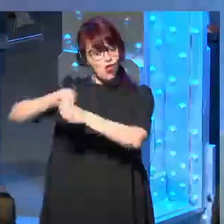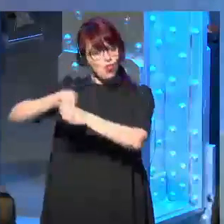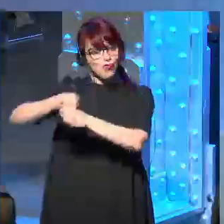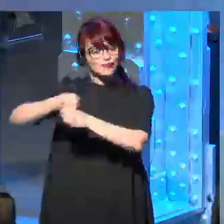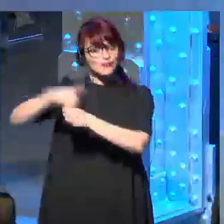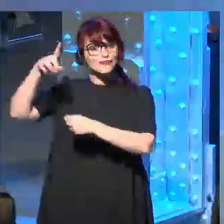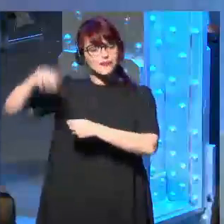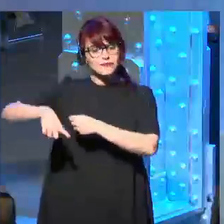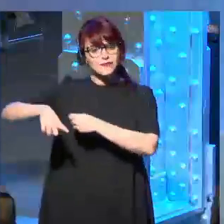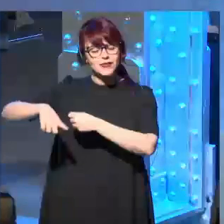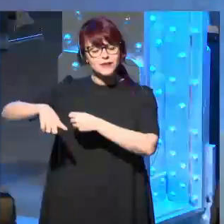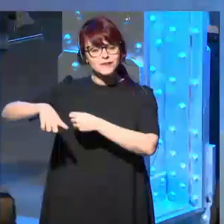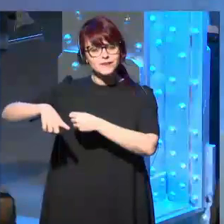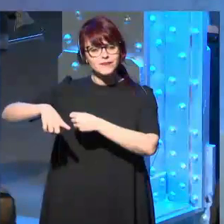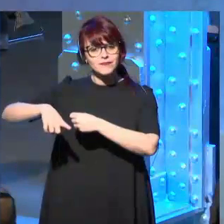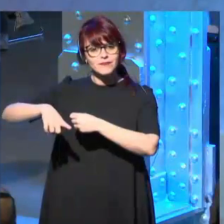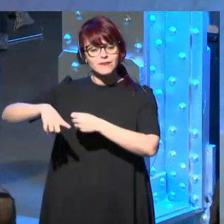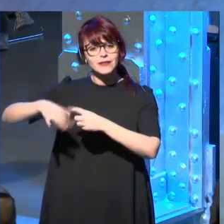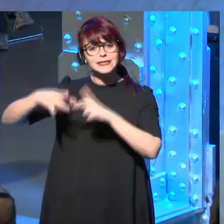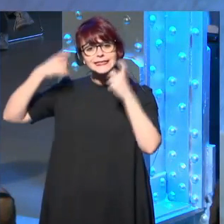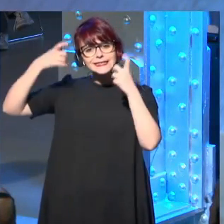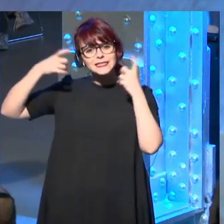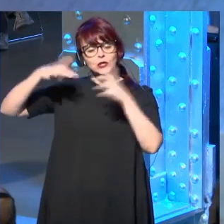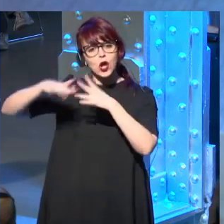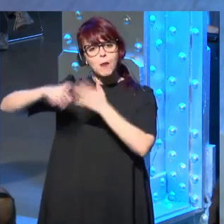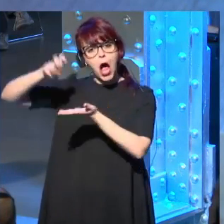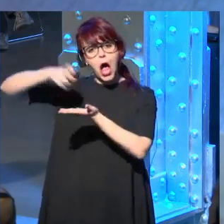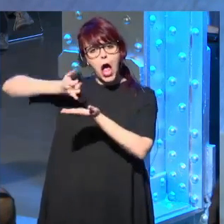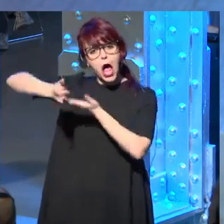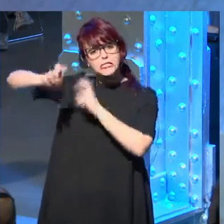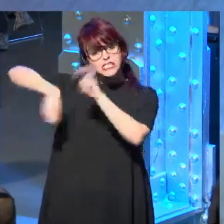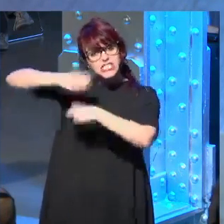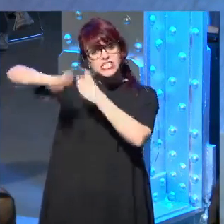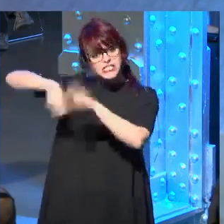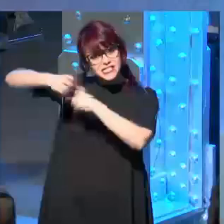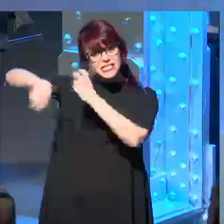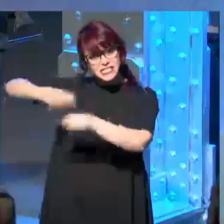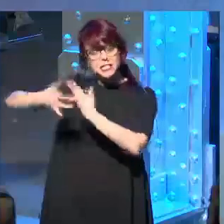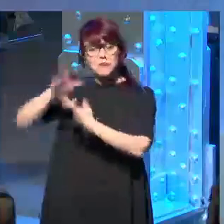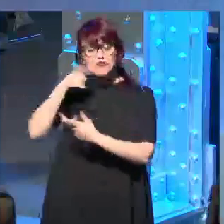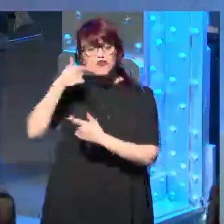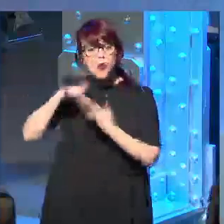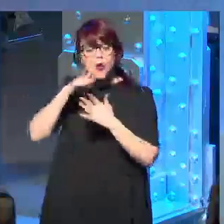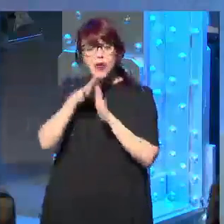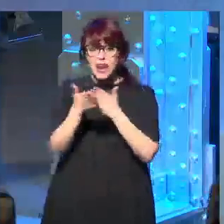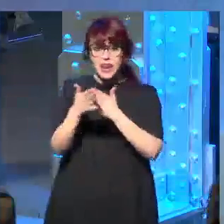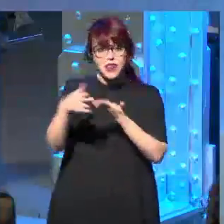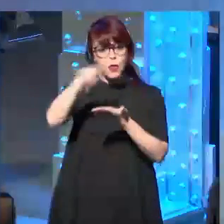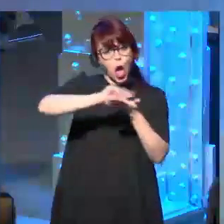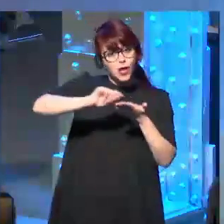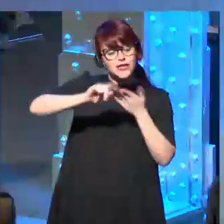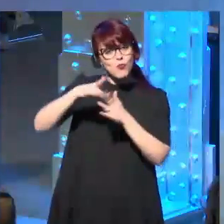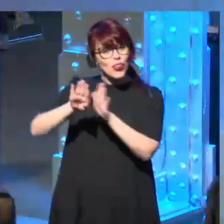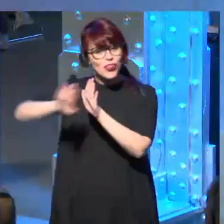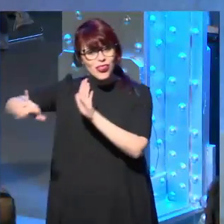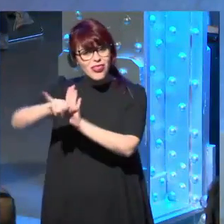you call this person were digging a well. I was writing my book, they were digging this well. And after a while they said, sir, can